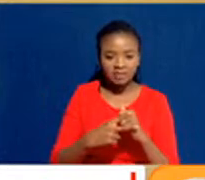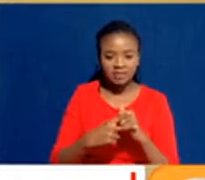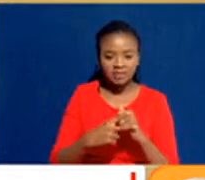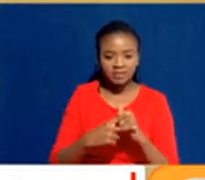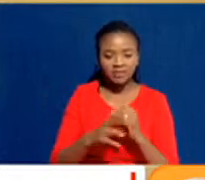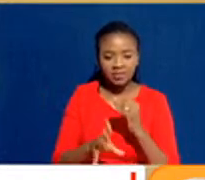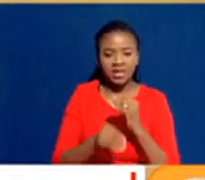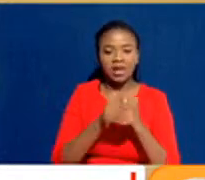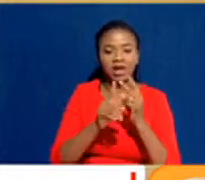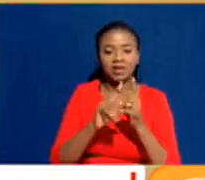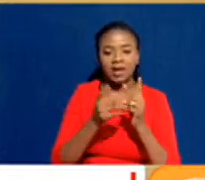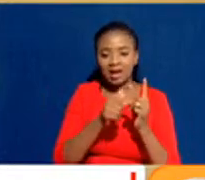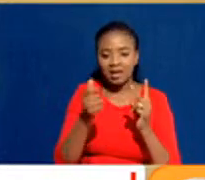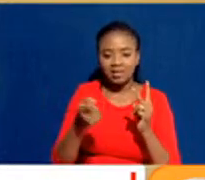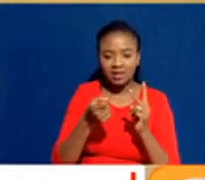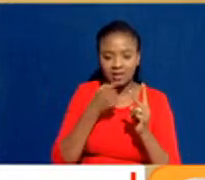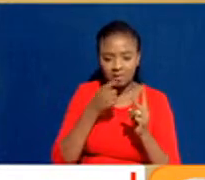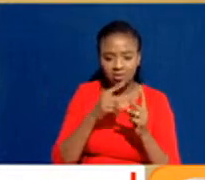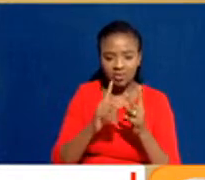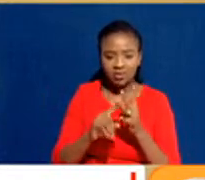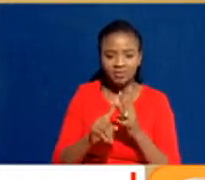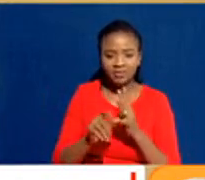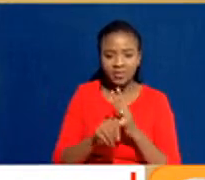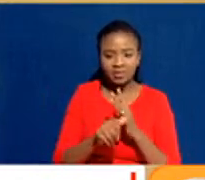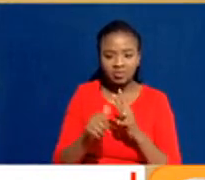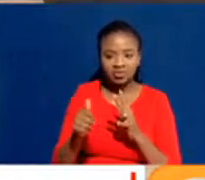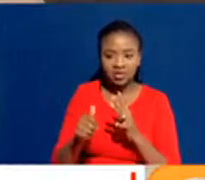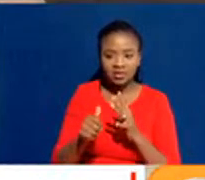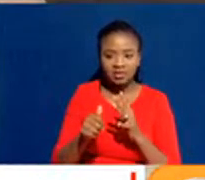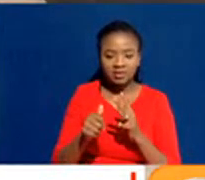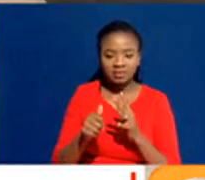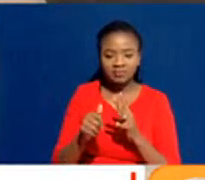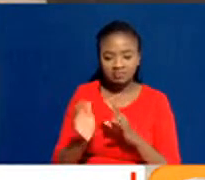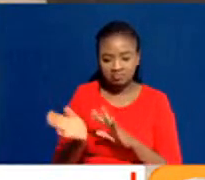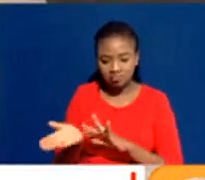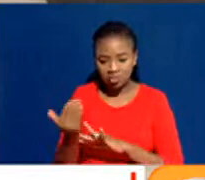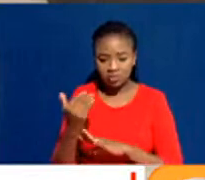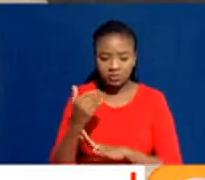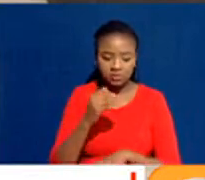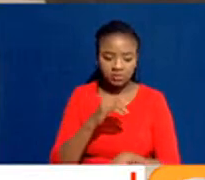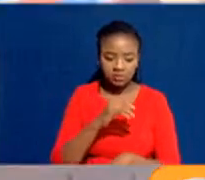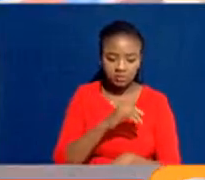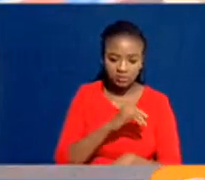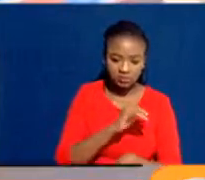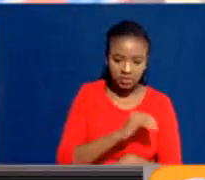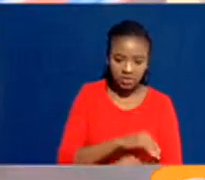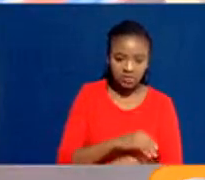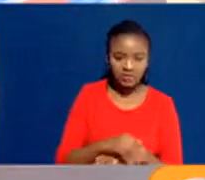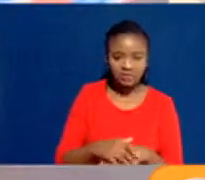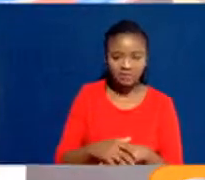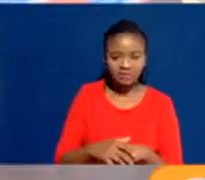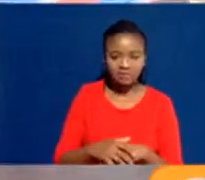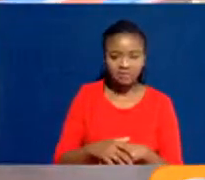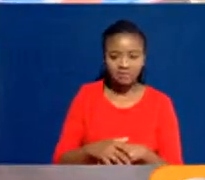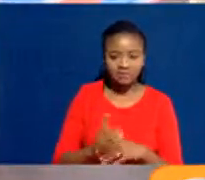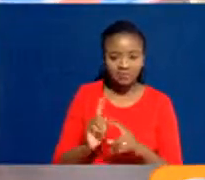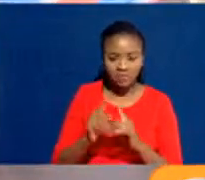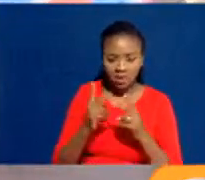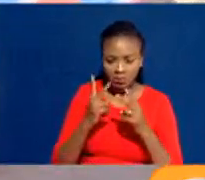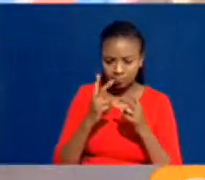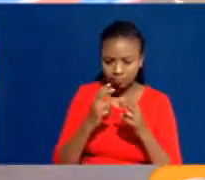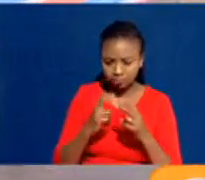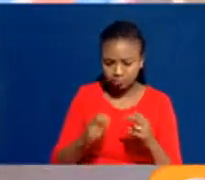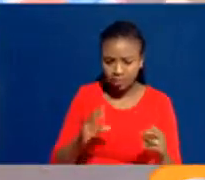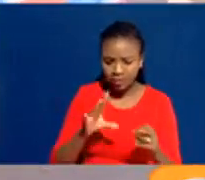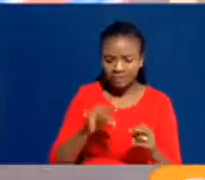thibogluconate na paramomycin kila siku asubuhi. Research organizations have however had a breakthrough after a